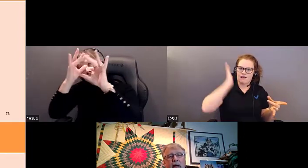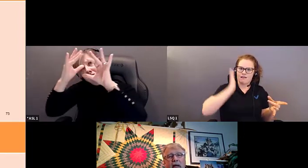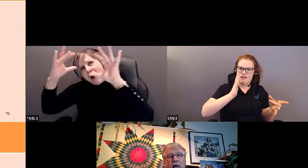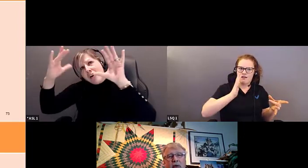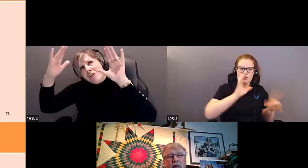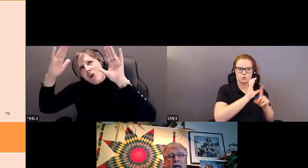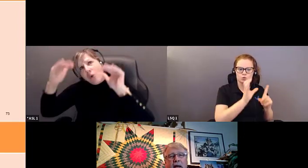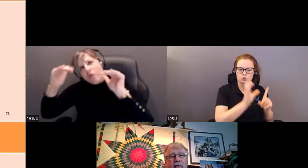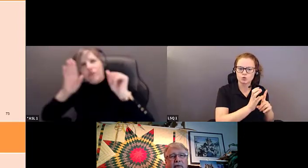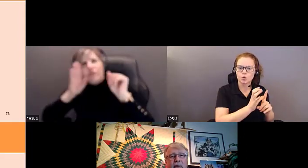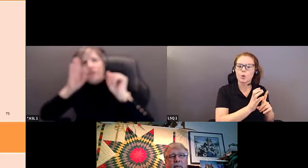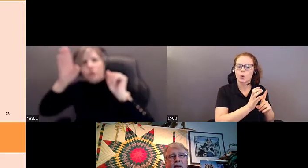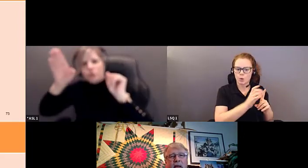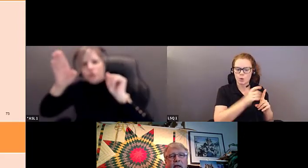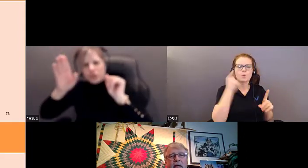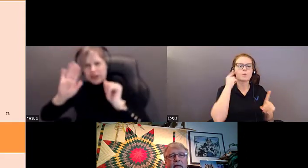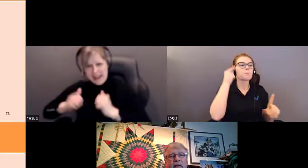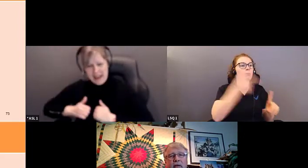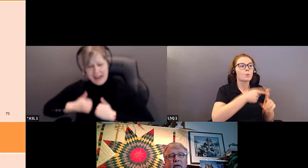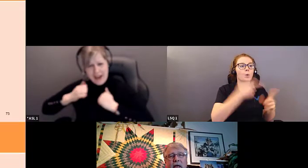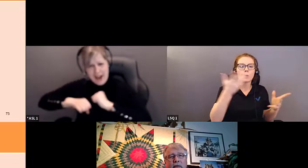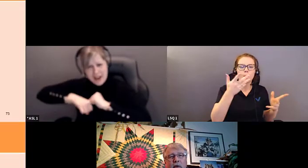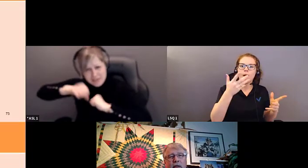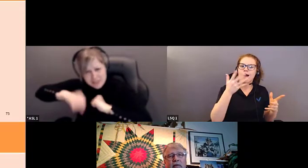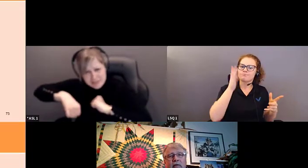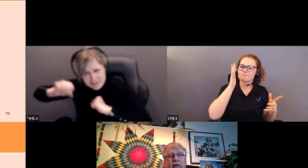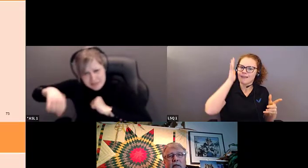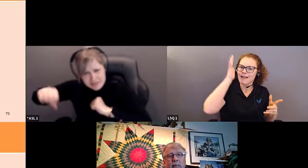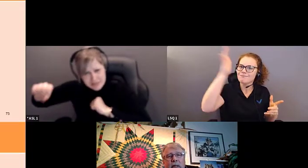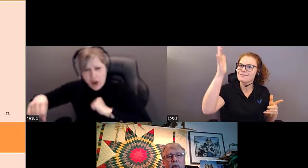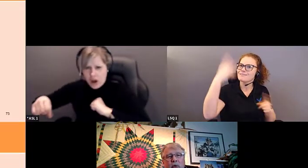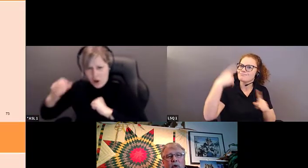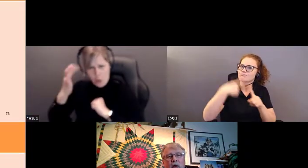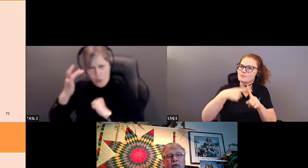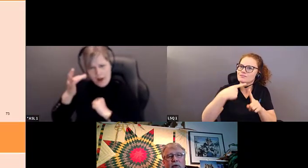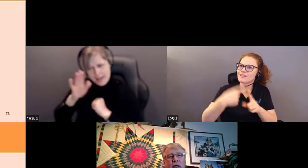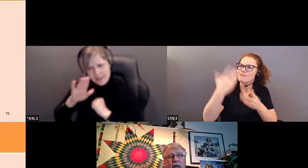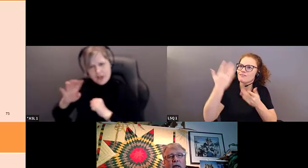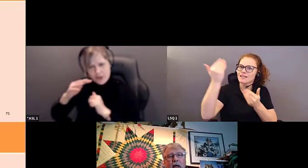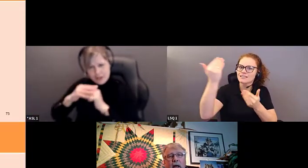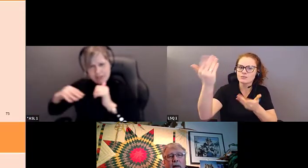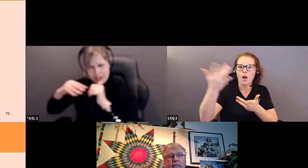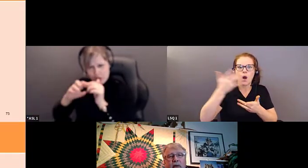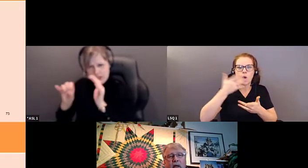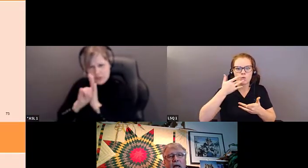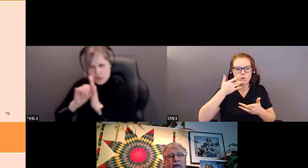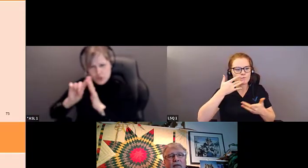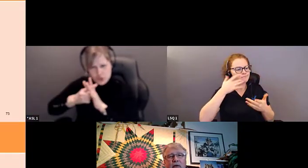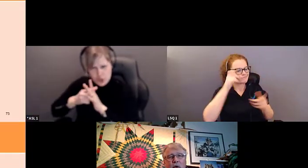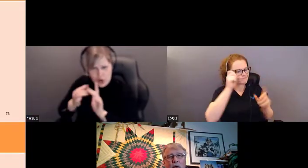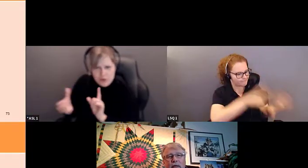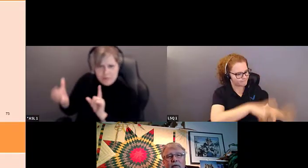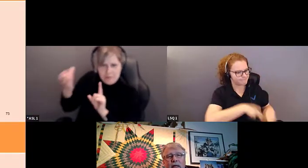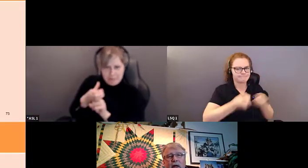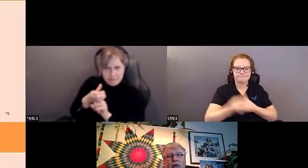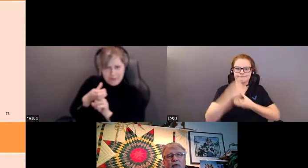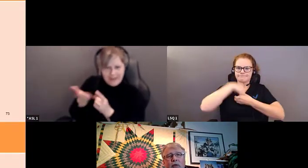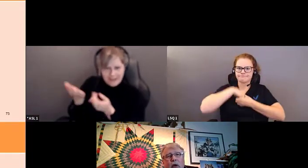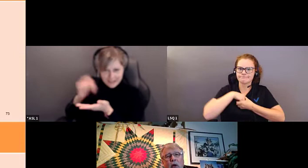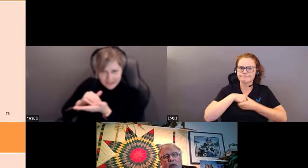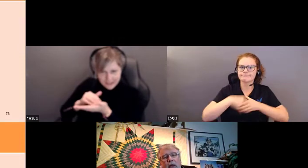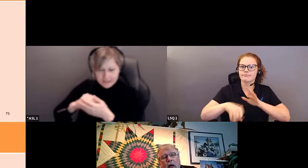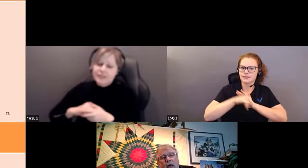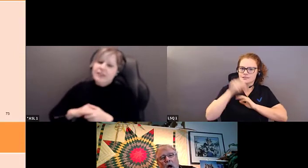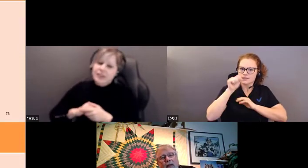longer and a healthier life. This is the people who also, as they do this, they